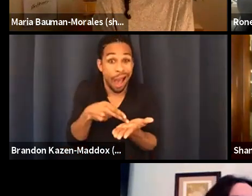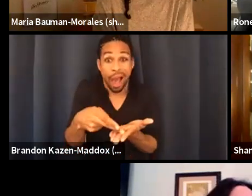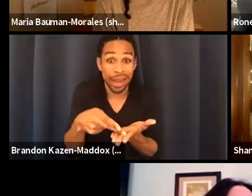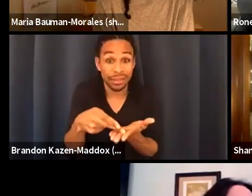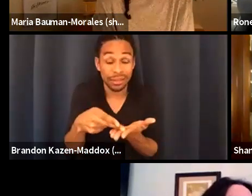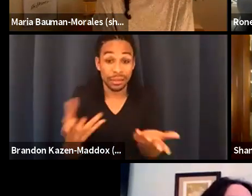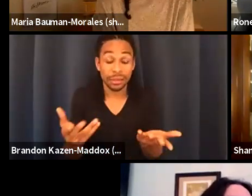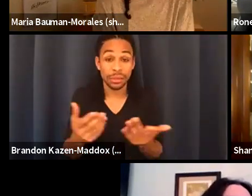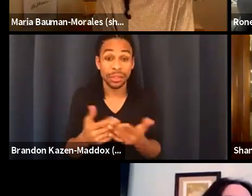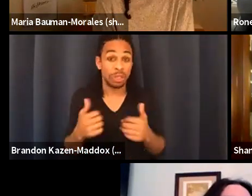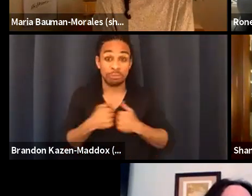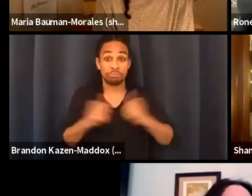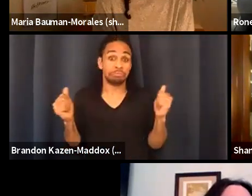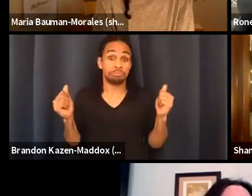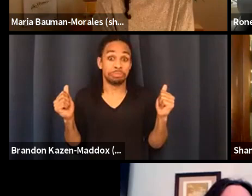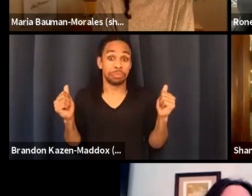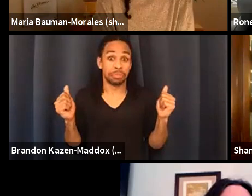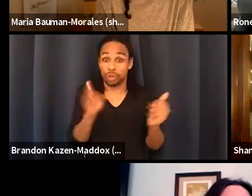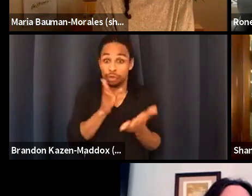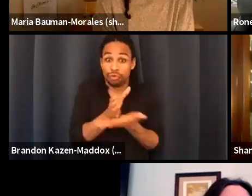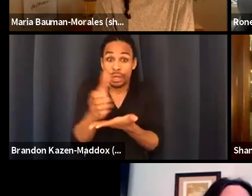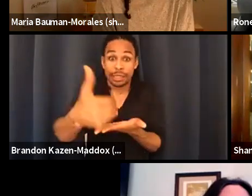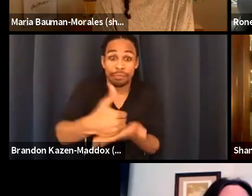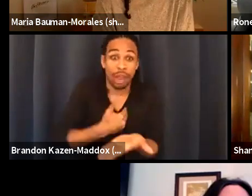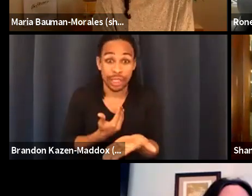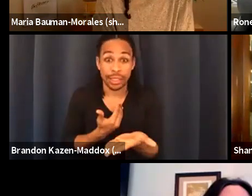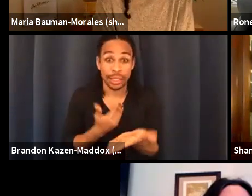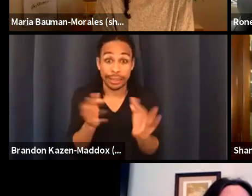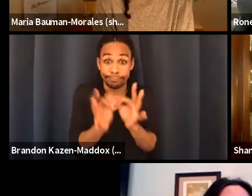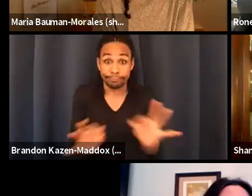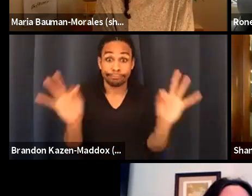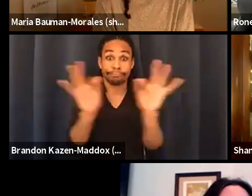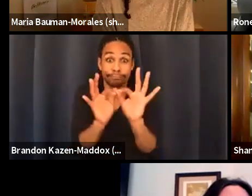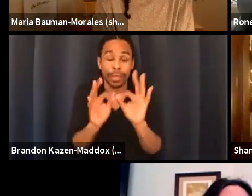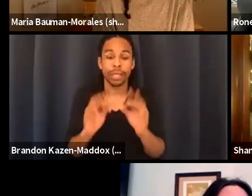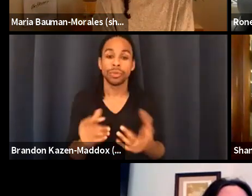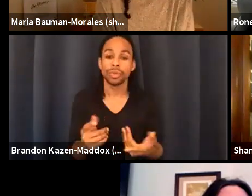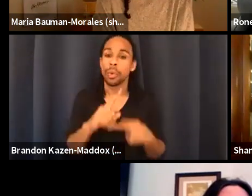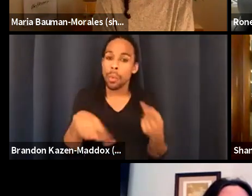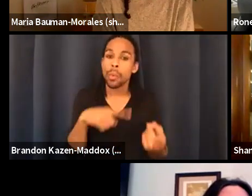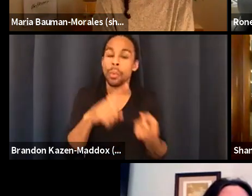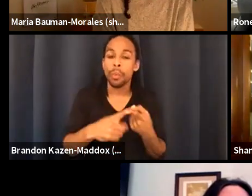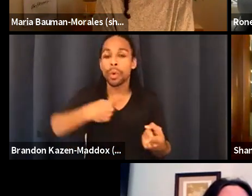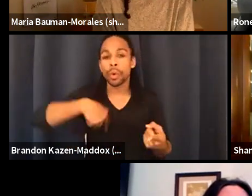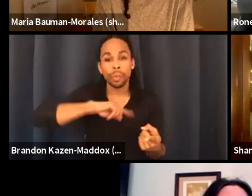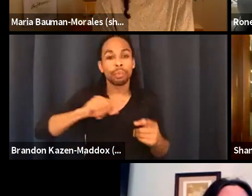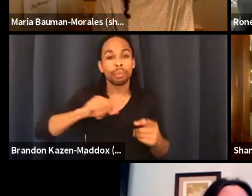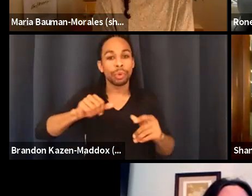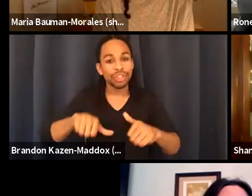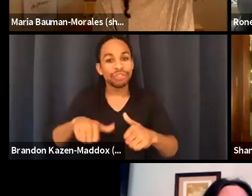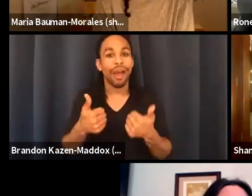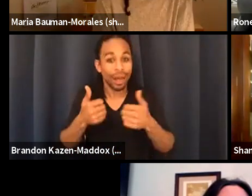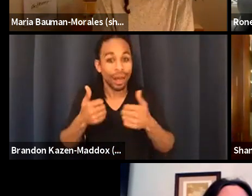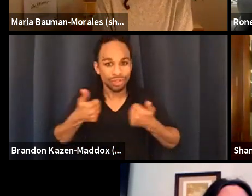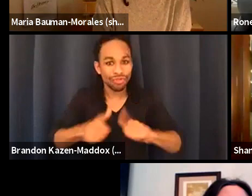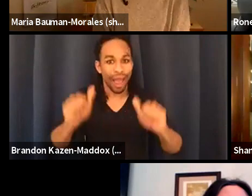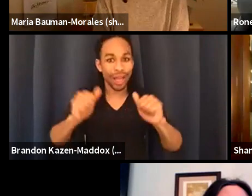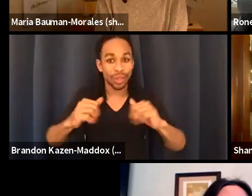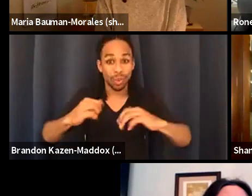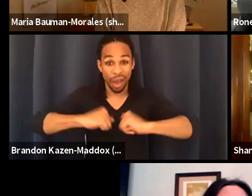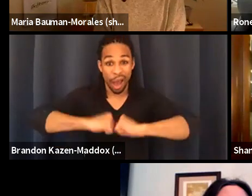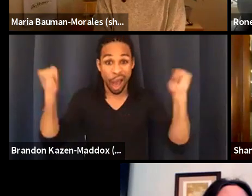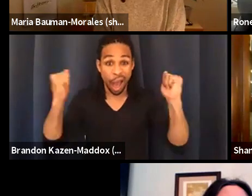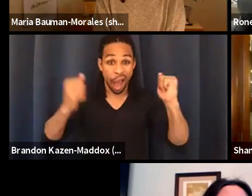some discomfort and putting it in the context at any time that we try to dismantle or even try to unpack systemic